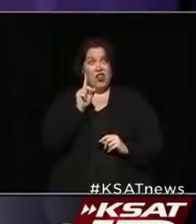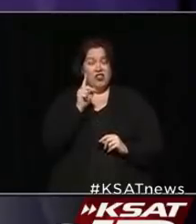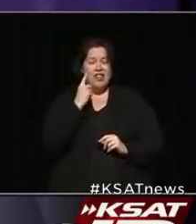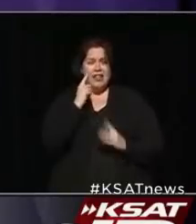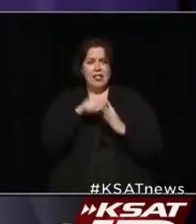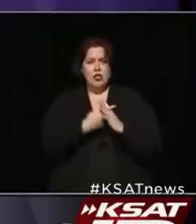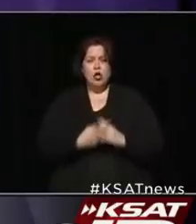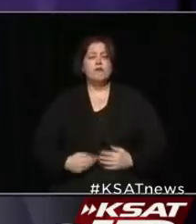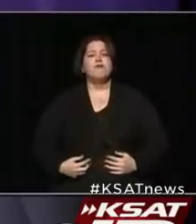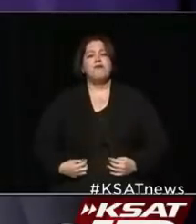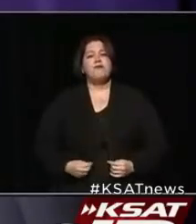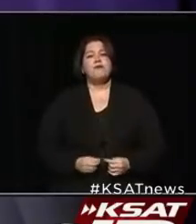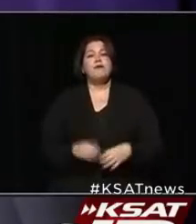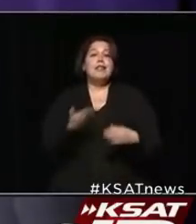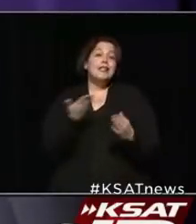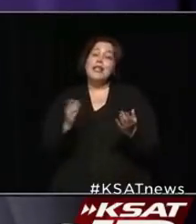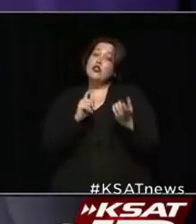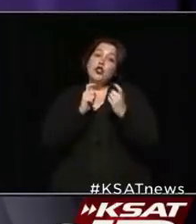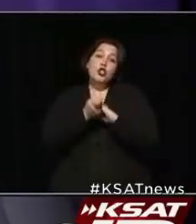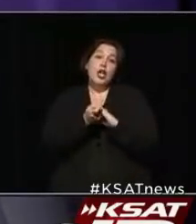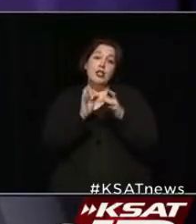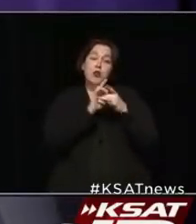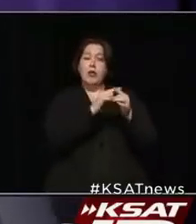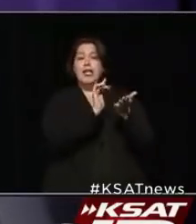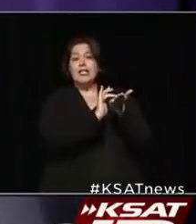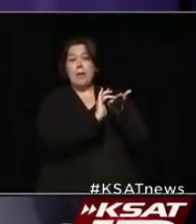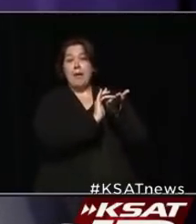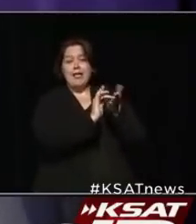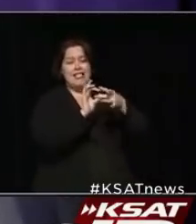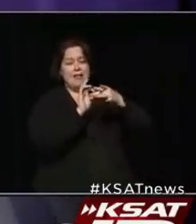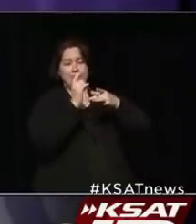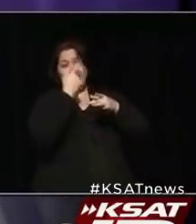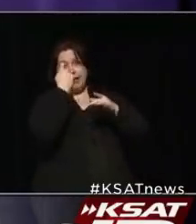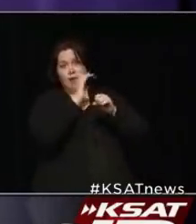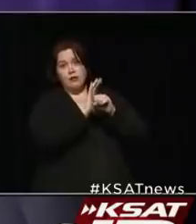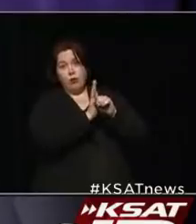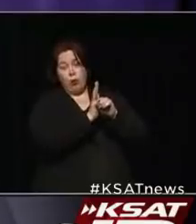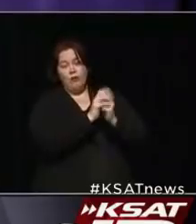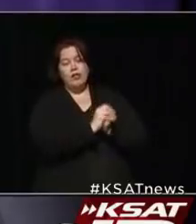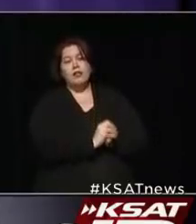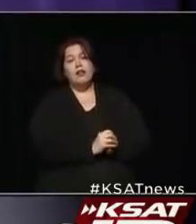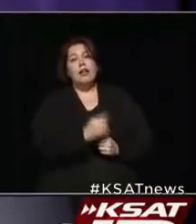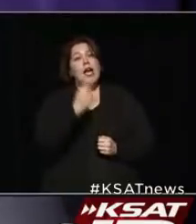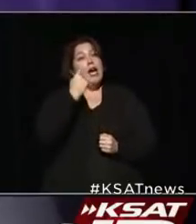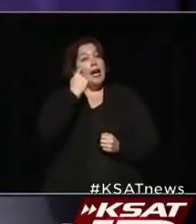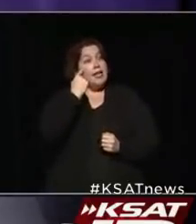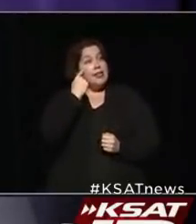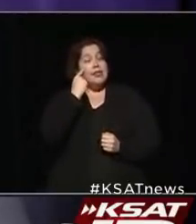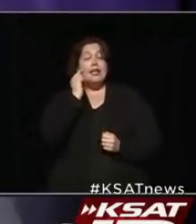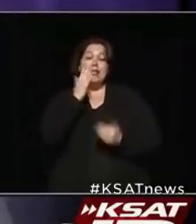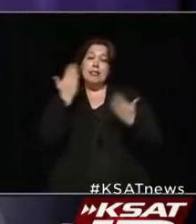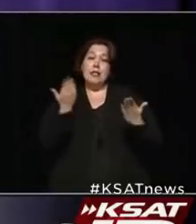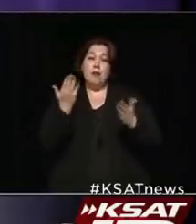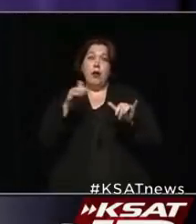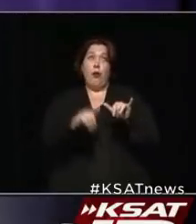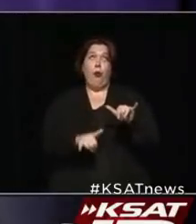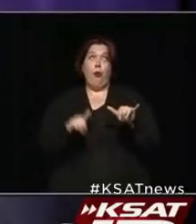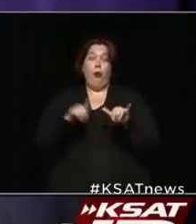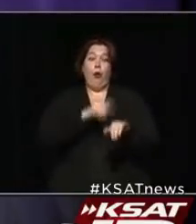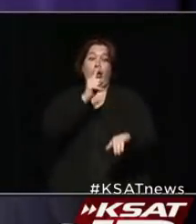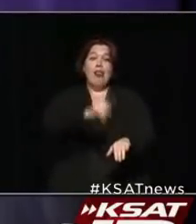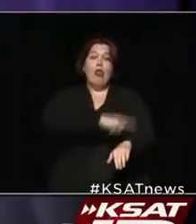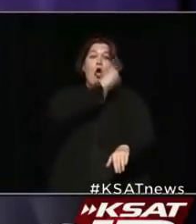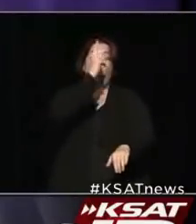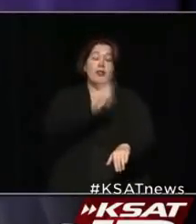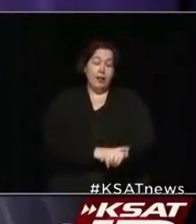it. Things are changing in medicine with respect to COVID, and I think it's going to be here for a long, long time. Our